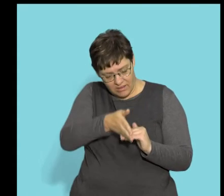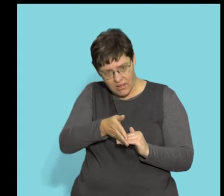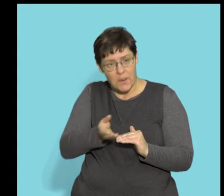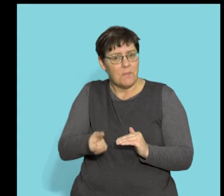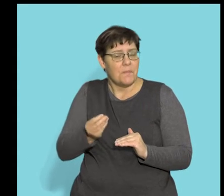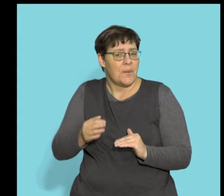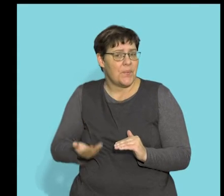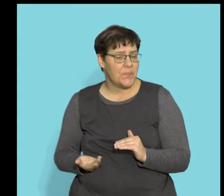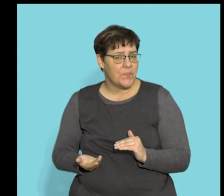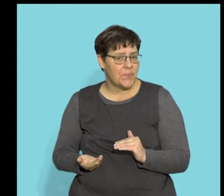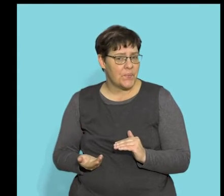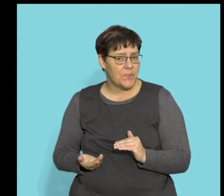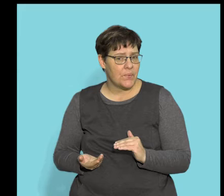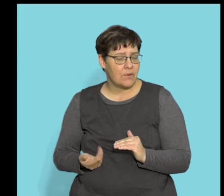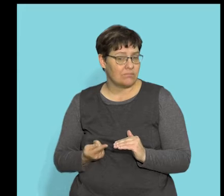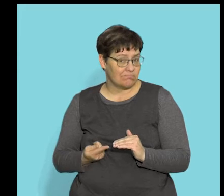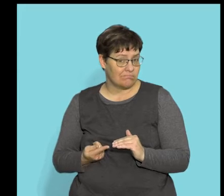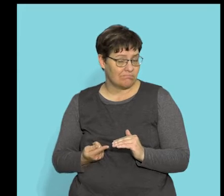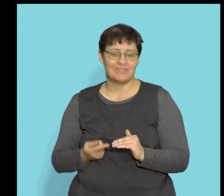I could find my perpendicular height?